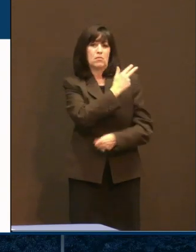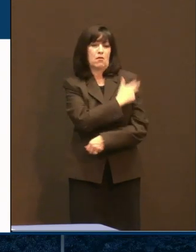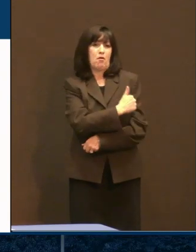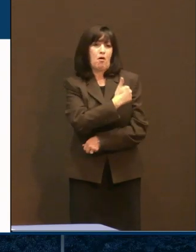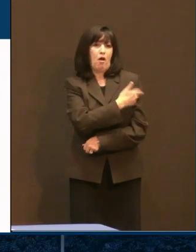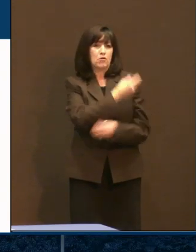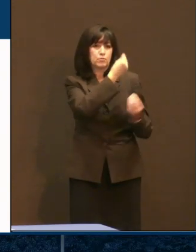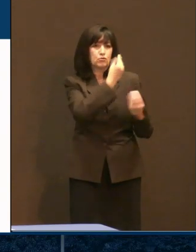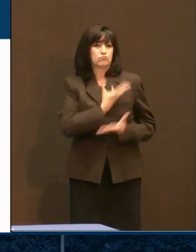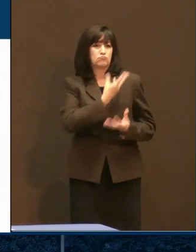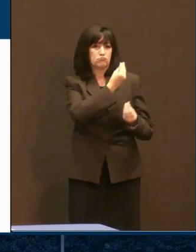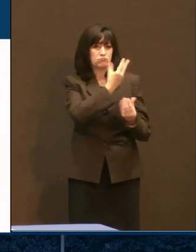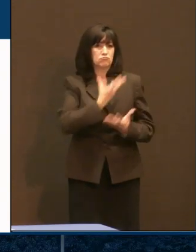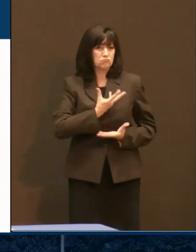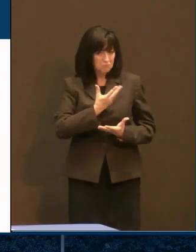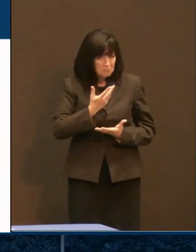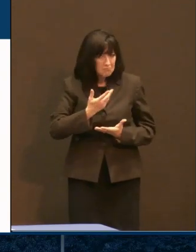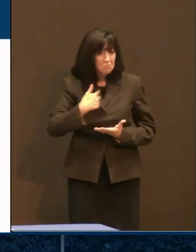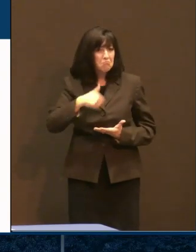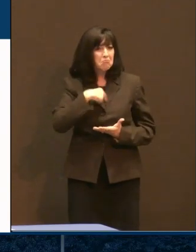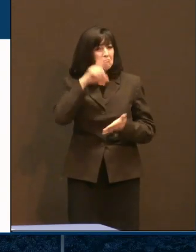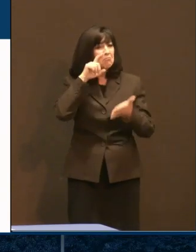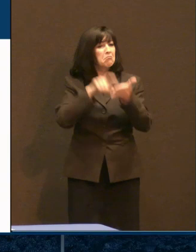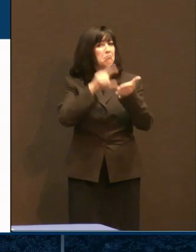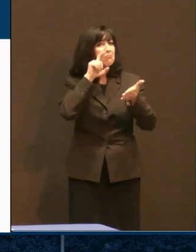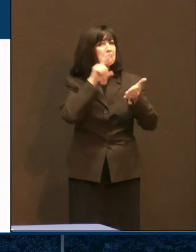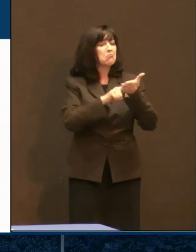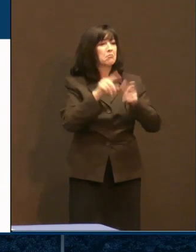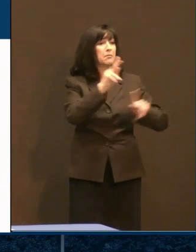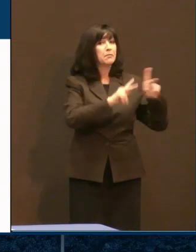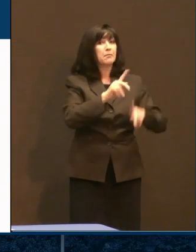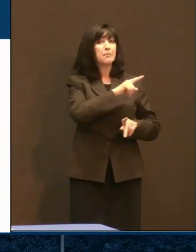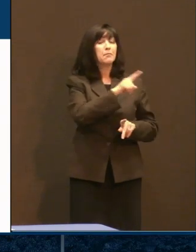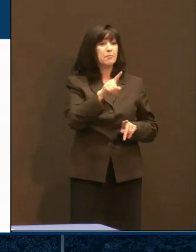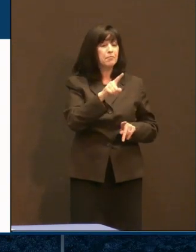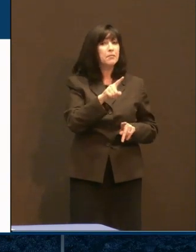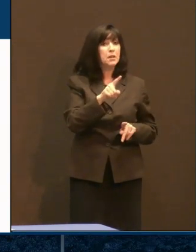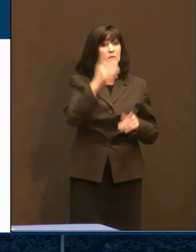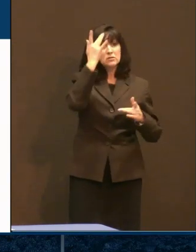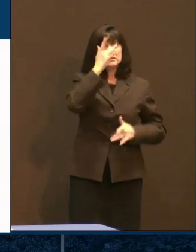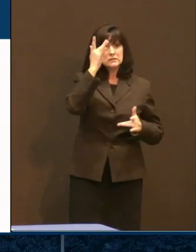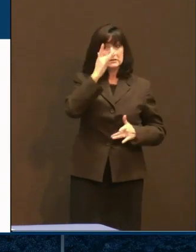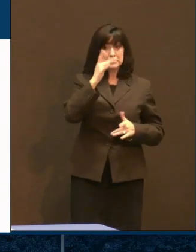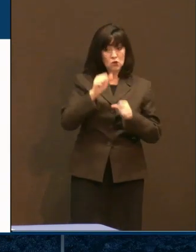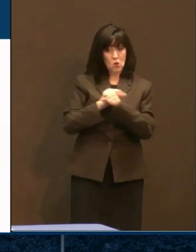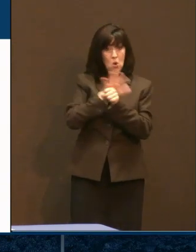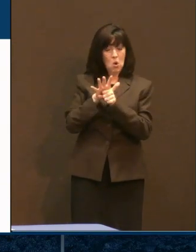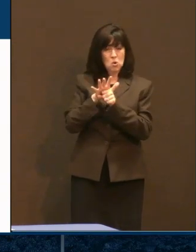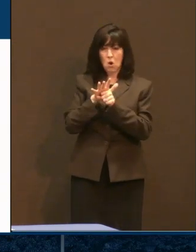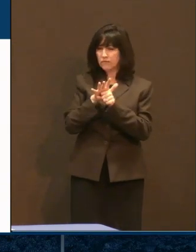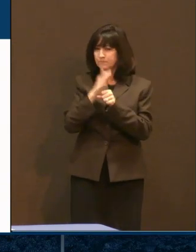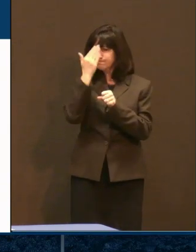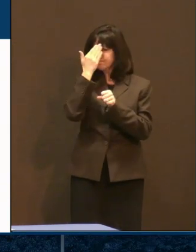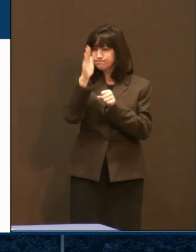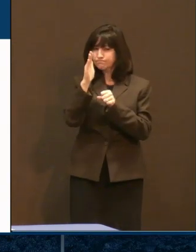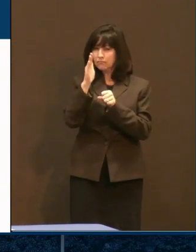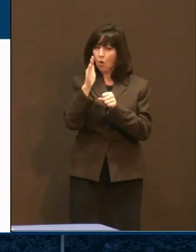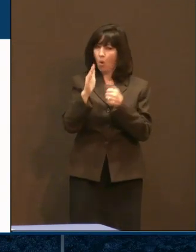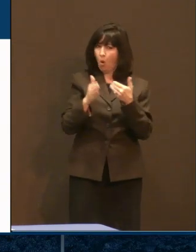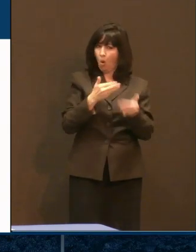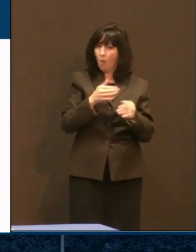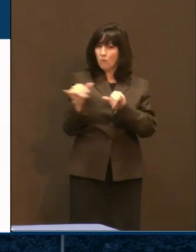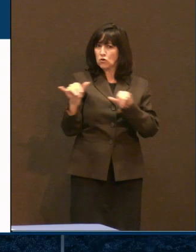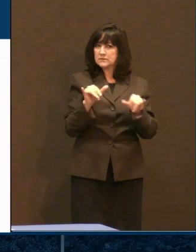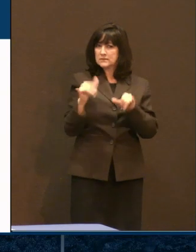flatter line, and you see the COVID-19-like illnesses reported in the upper graph, and so you see that